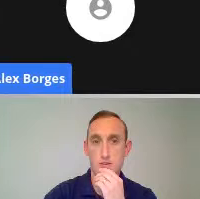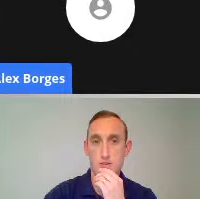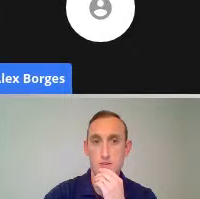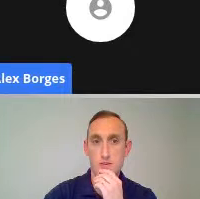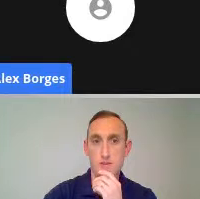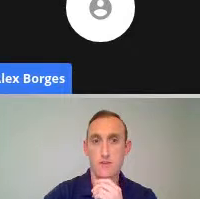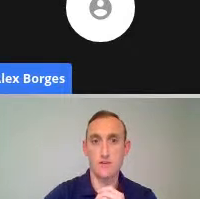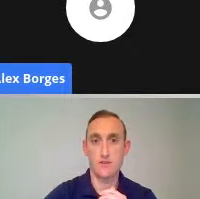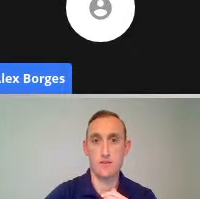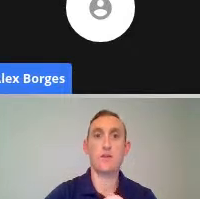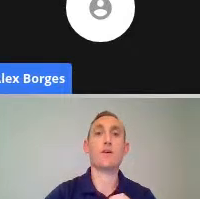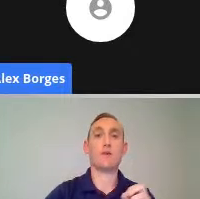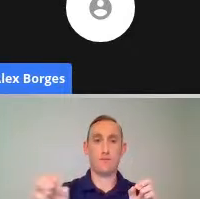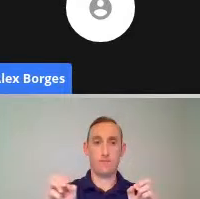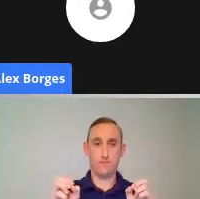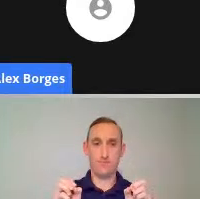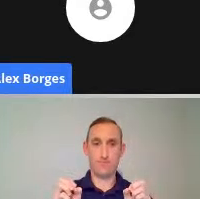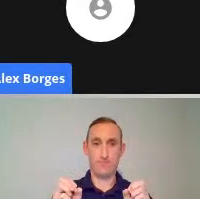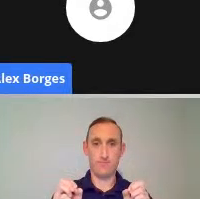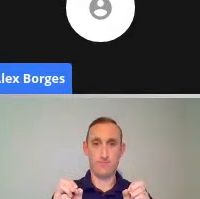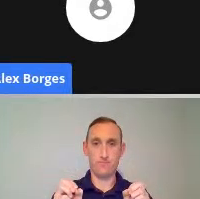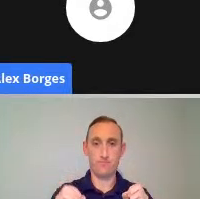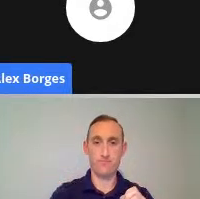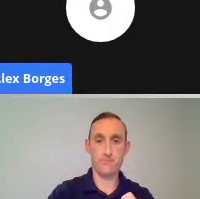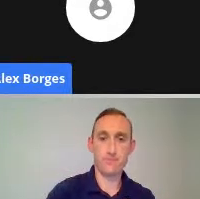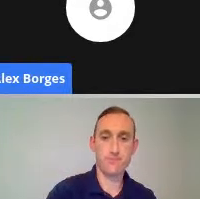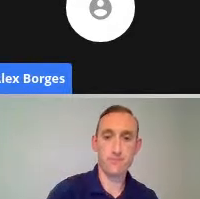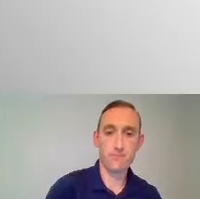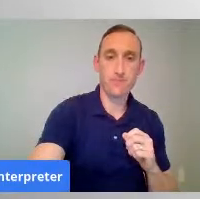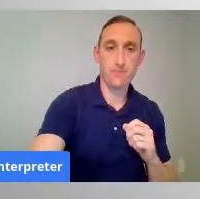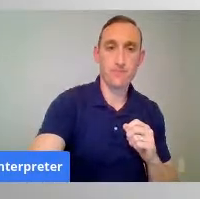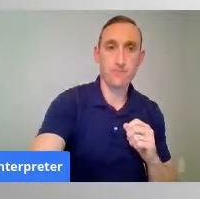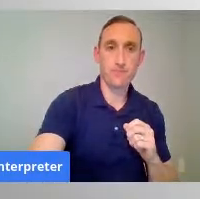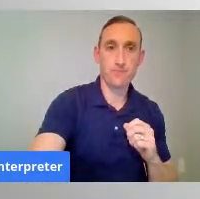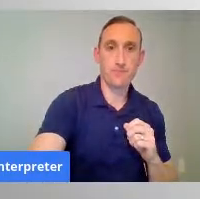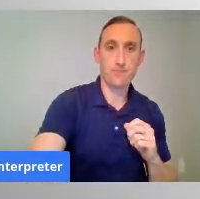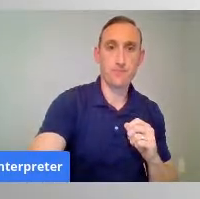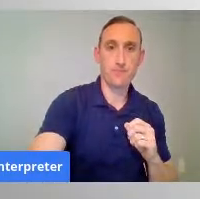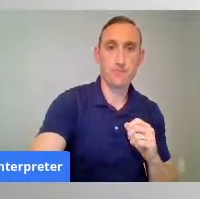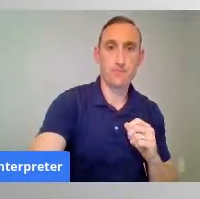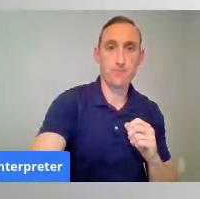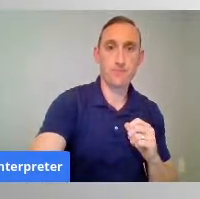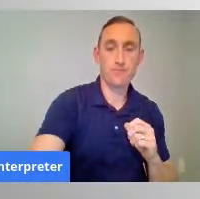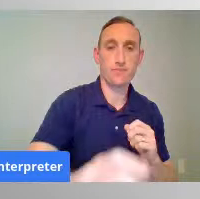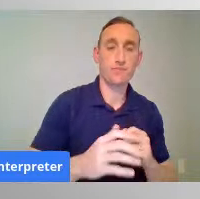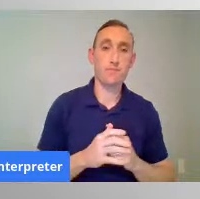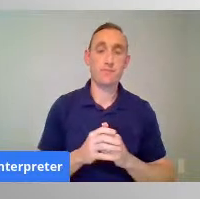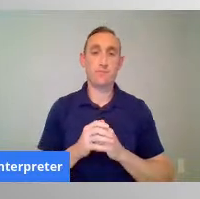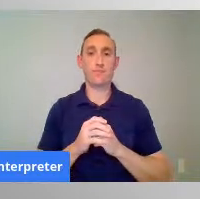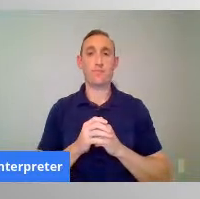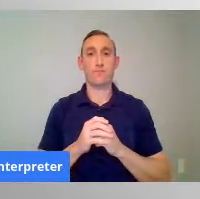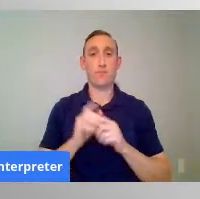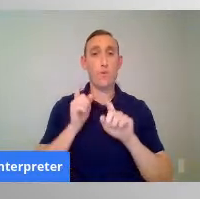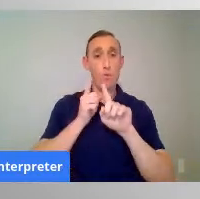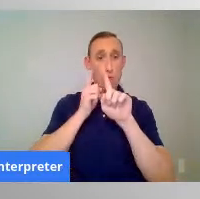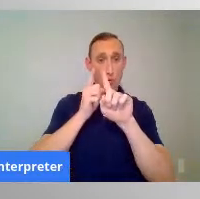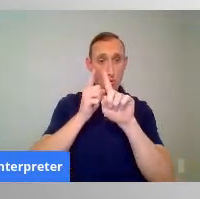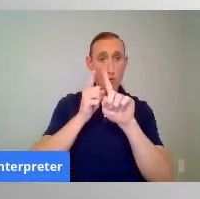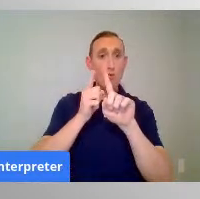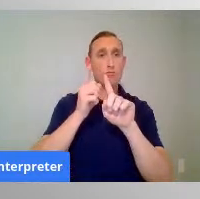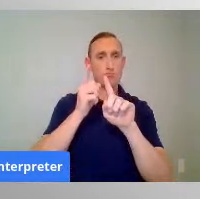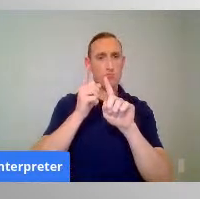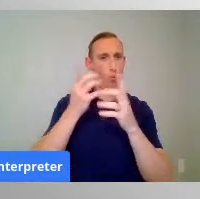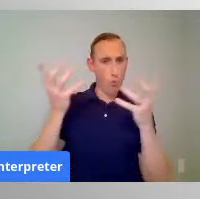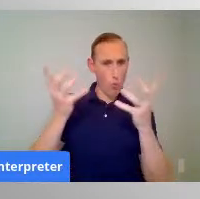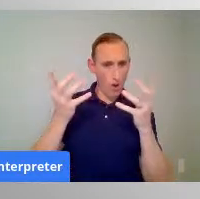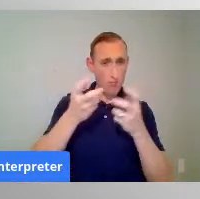Solutions, but it's about figuring out where the context is of where we are here in Athens with hopes that we will be able to resolve some issues in the future. So without